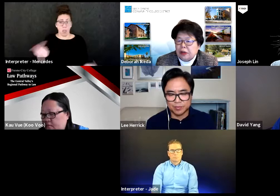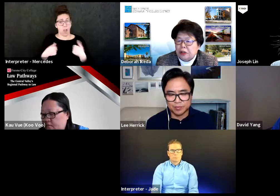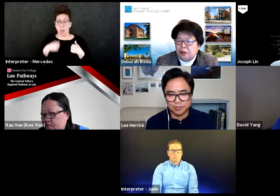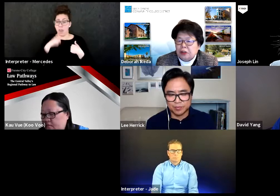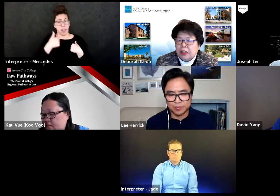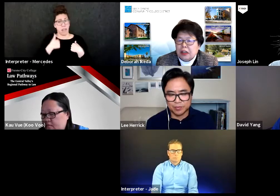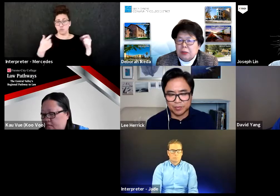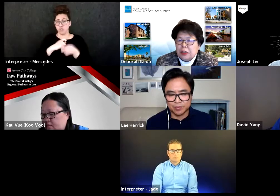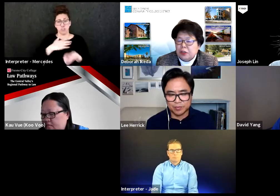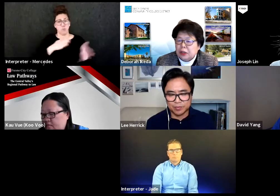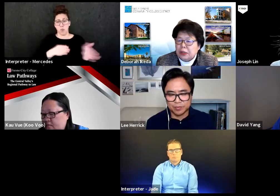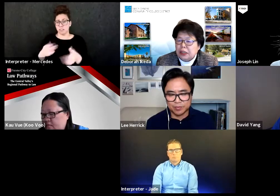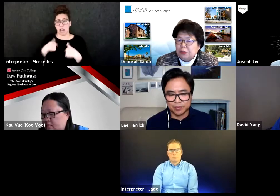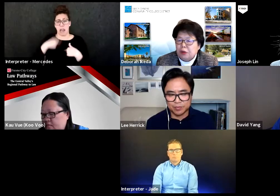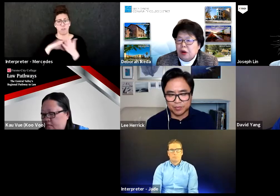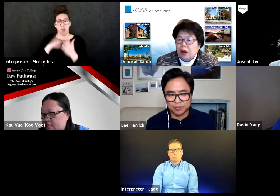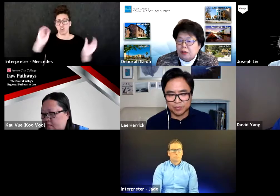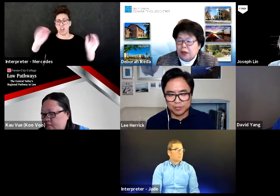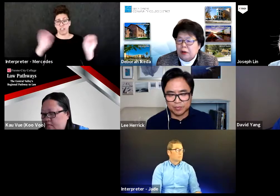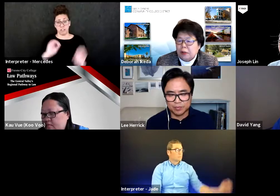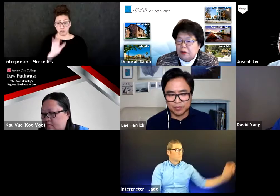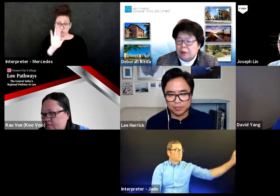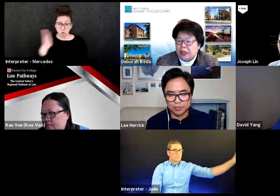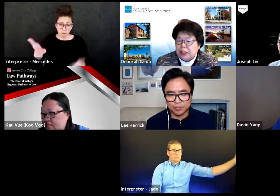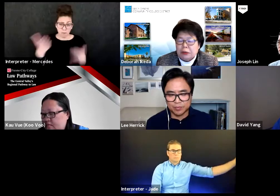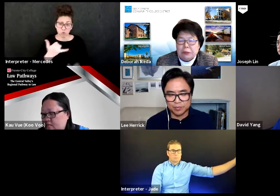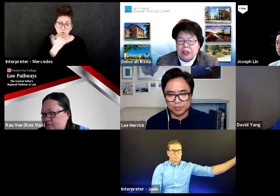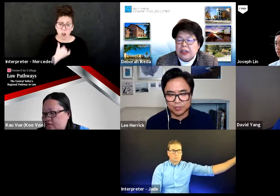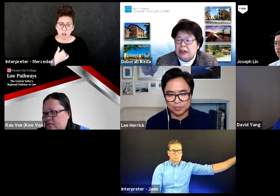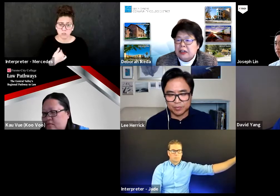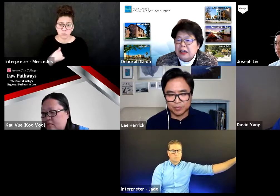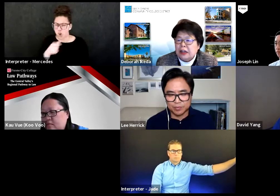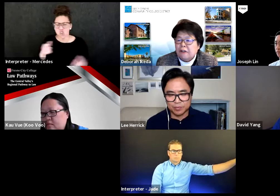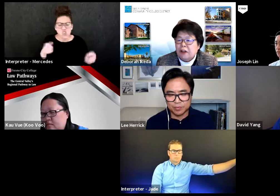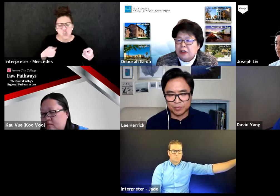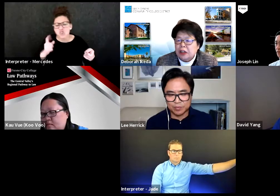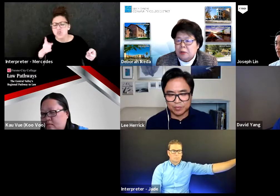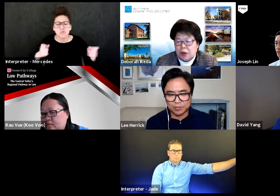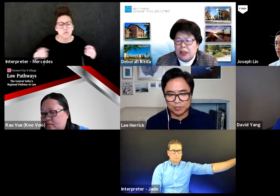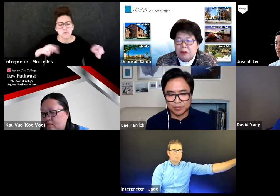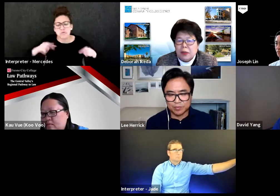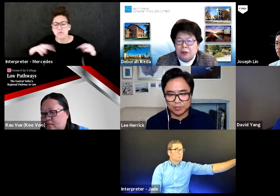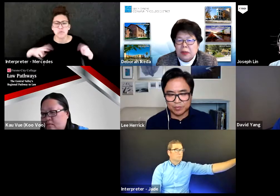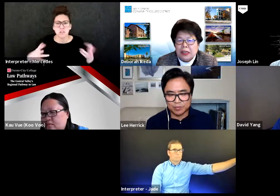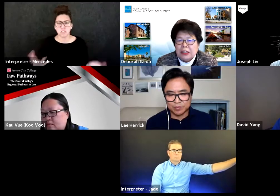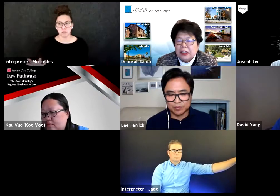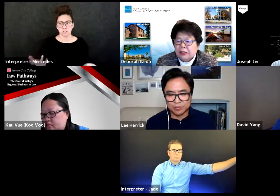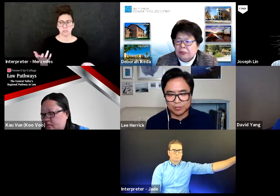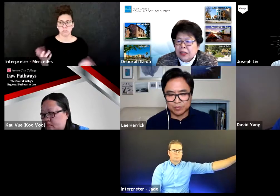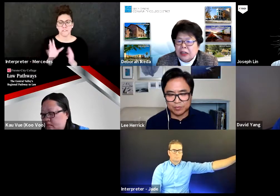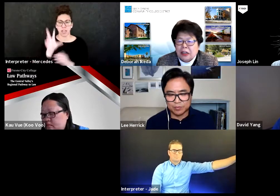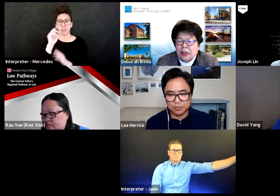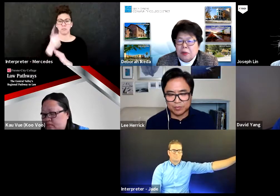change my ways or learn anything because your recommendation was wrong. We don't micromanage. And he proceeded in the next half hour to tell them why they don't